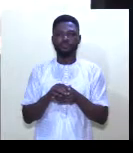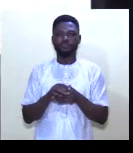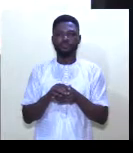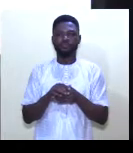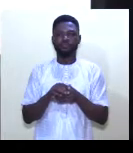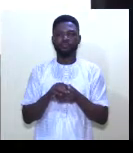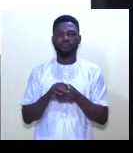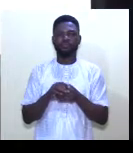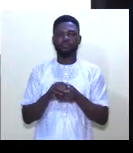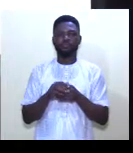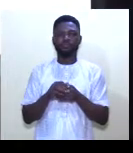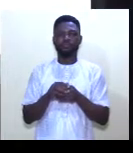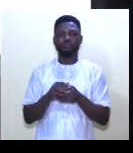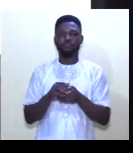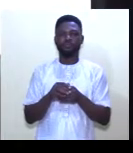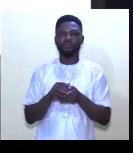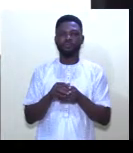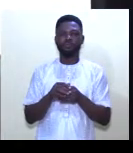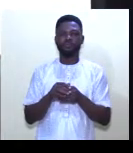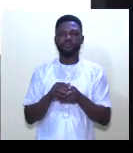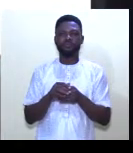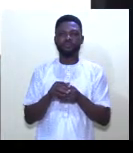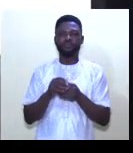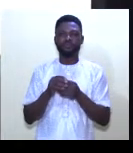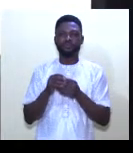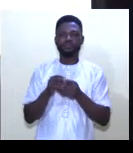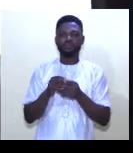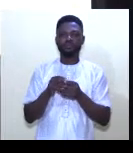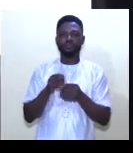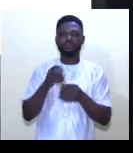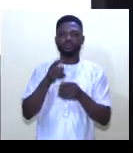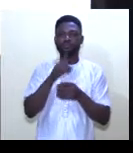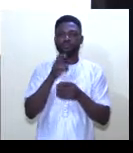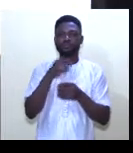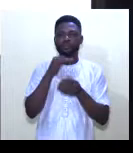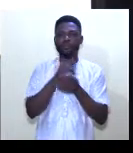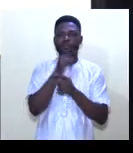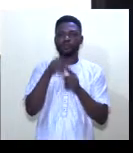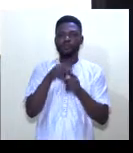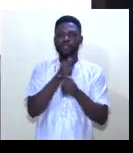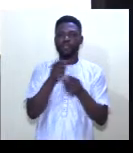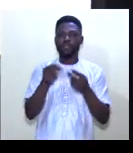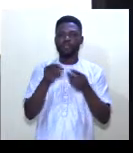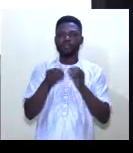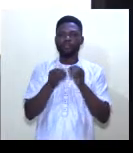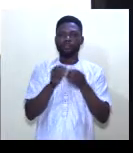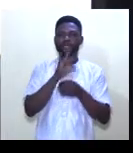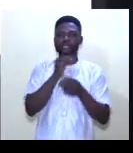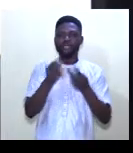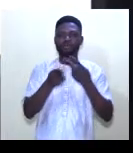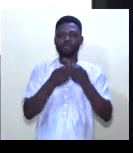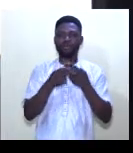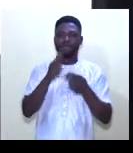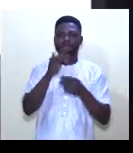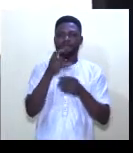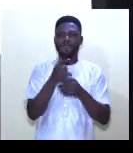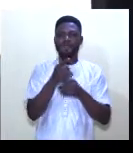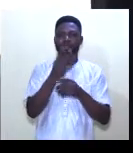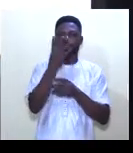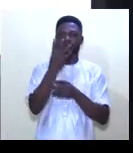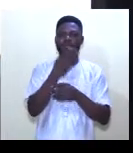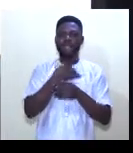one. Now read this carefully. The question says, when a number is multiplied by